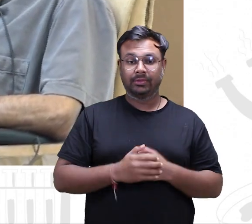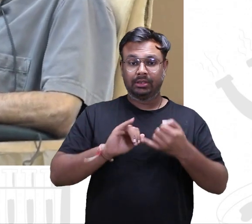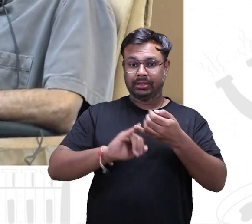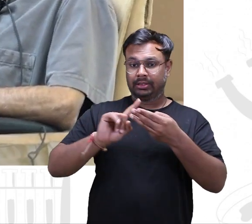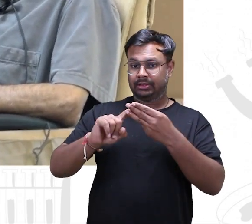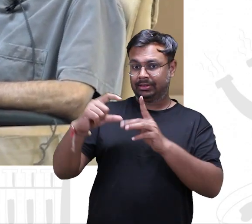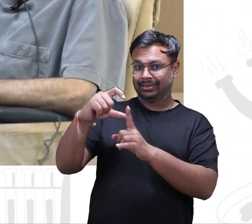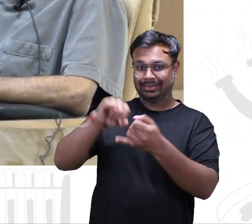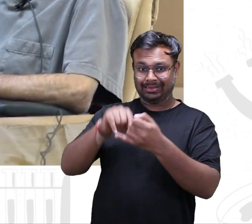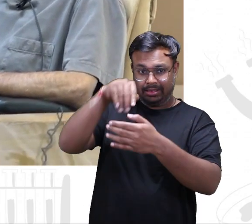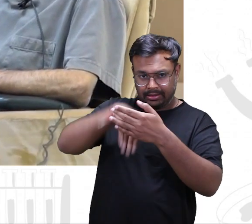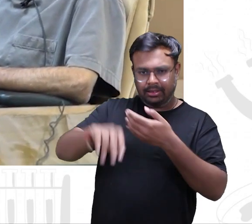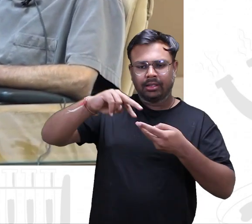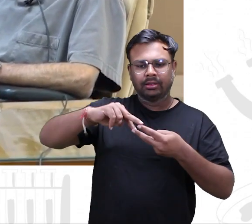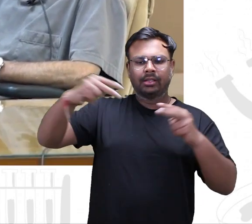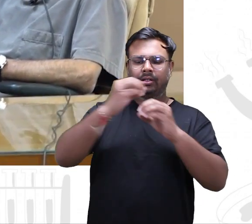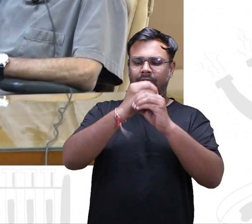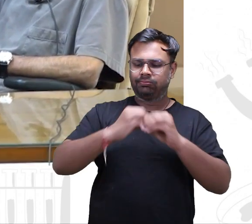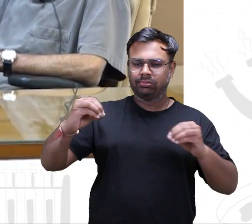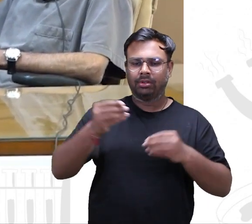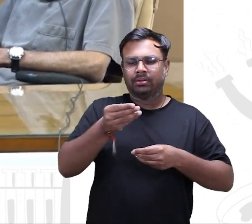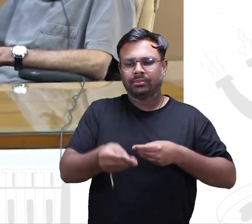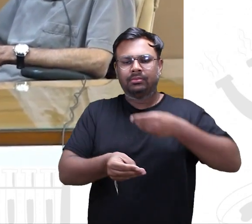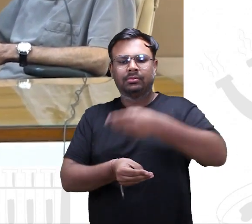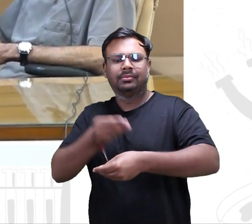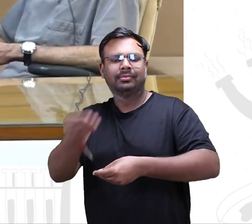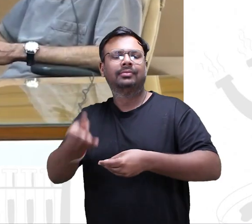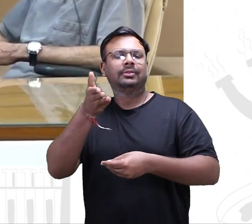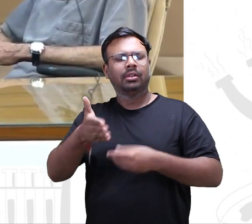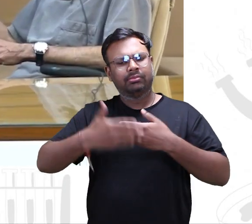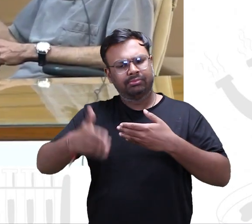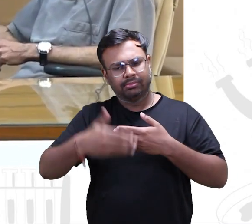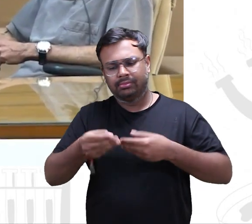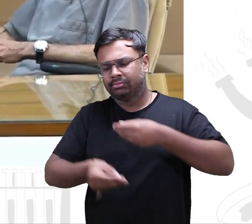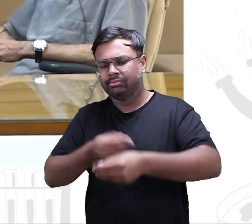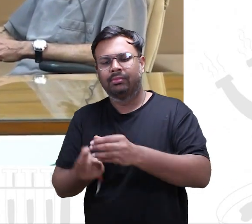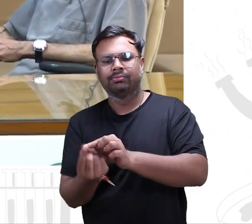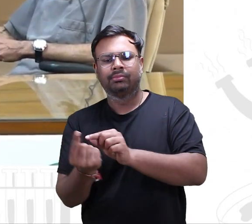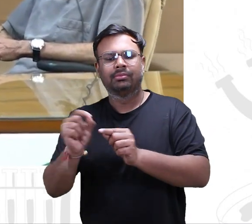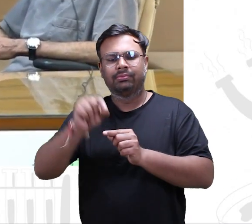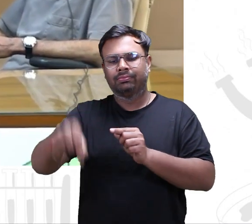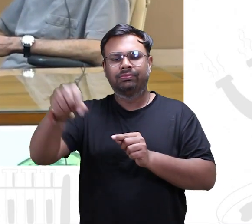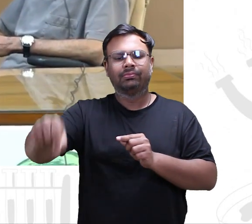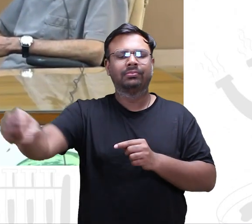daughters are identical, or the seeds are identical genetically to the parent, and this continues for many